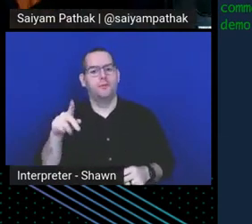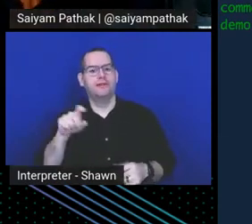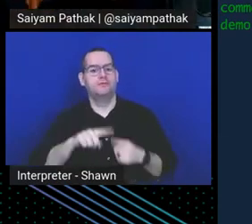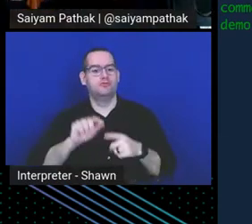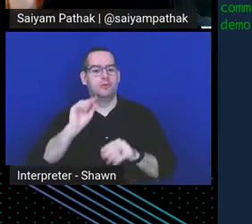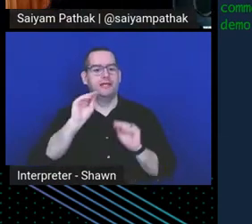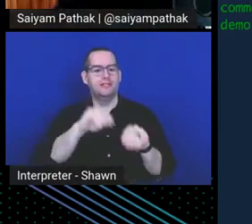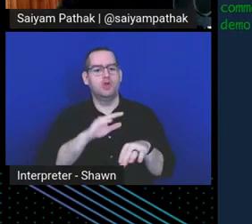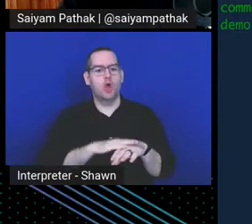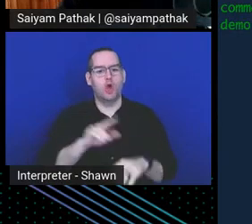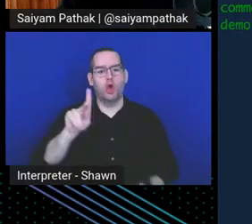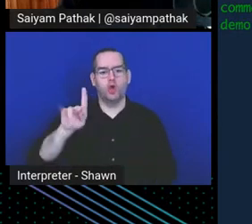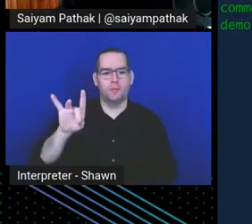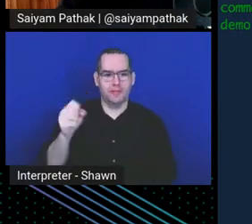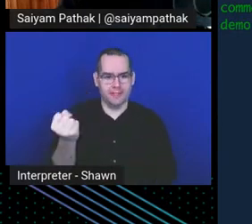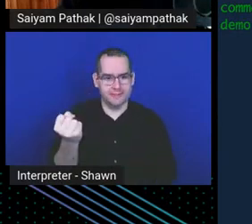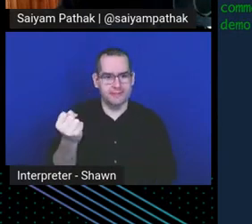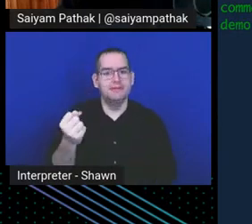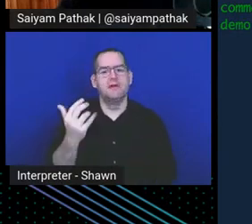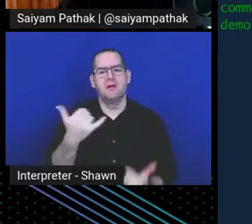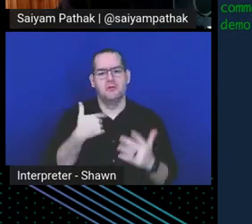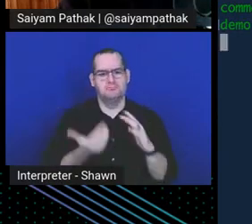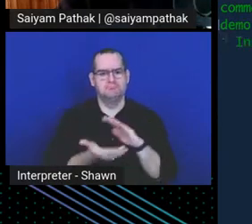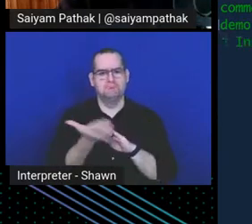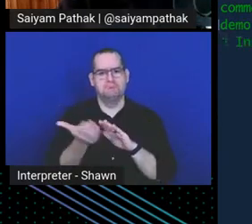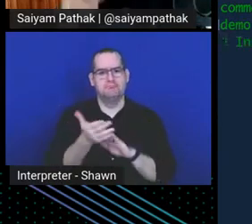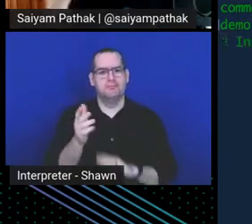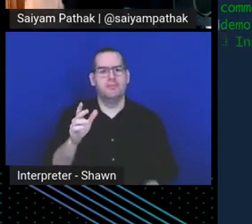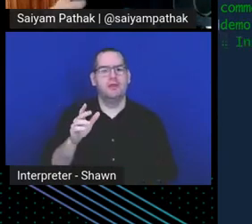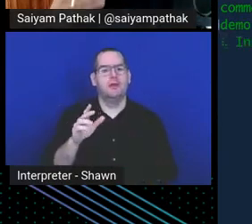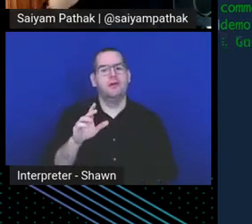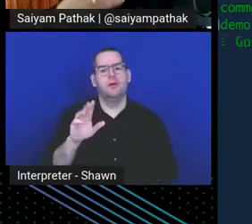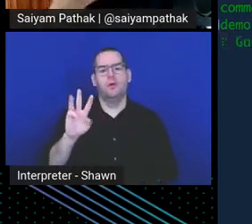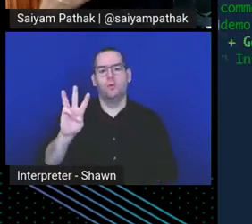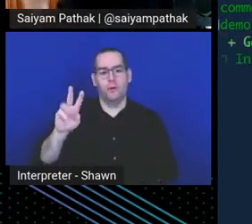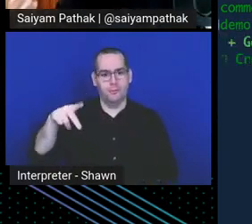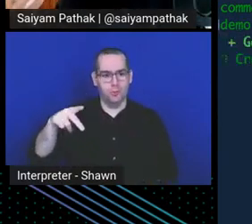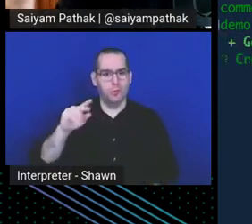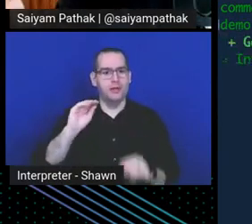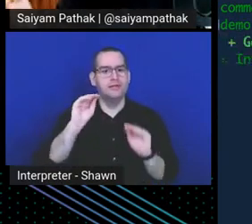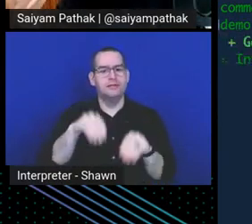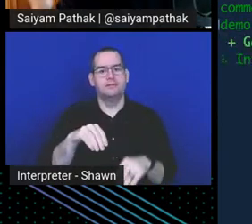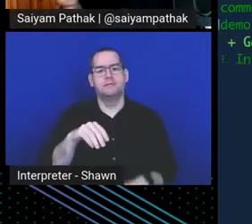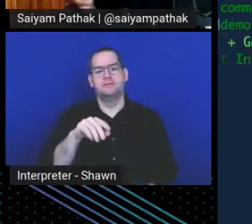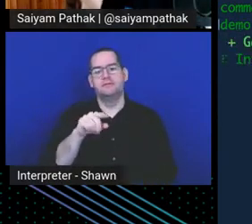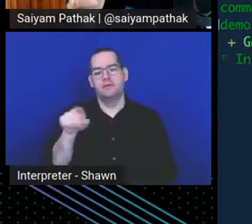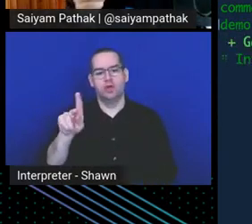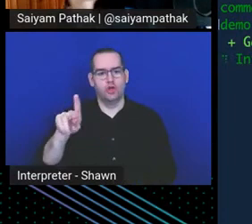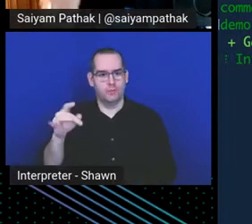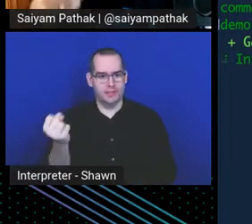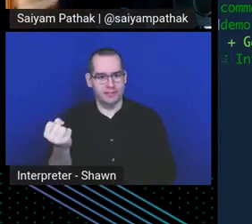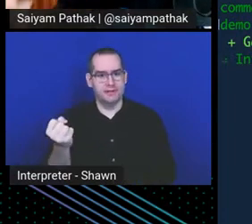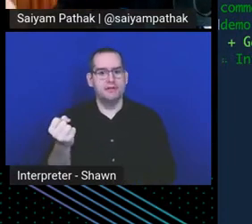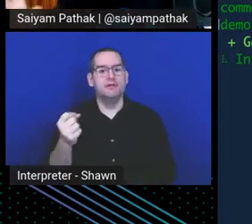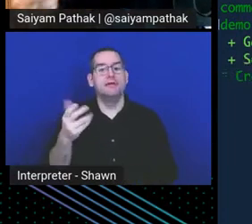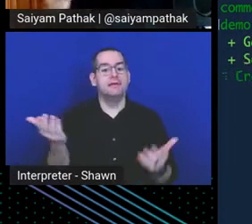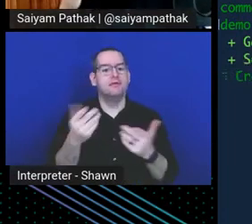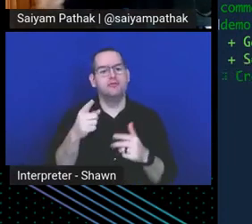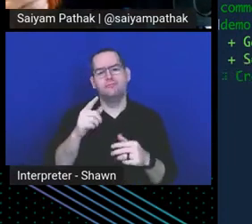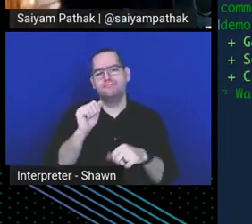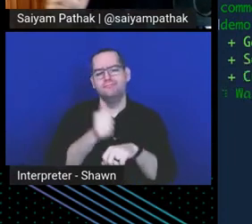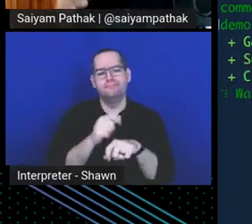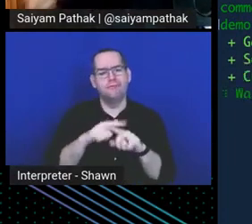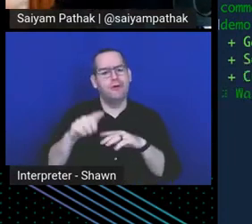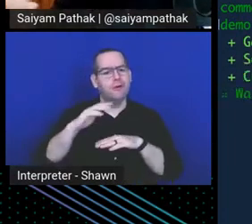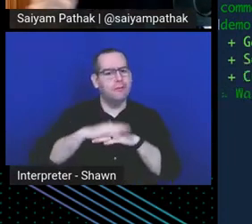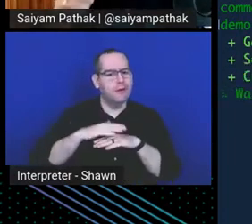the Kubernetes. So let's do that. So Waypoint install -- platform Kubernetes. Now here you can give different platforms. You can give